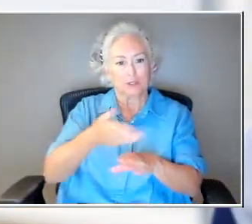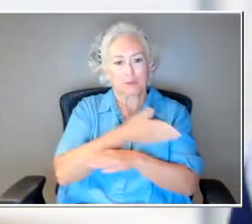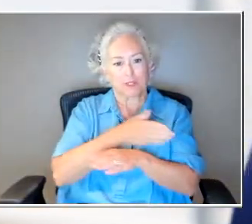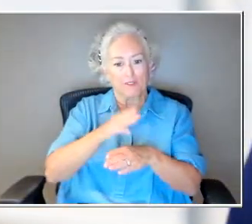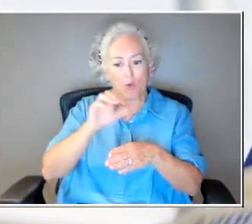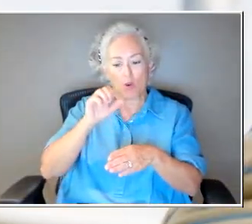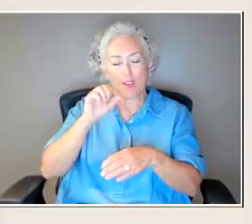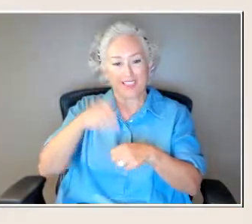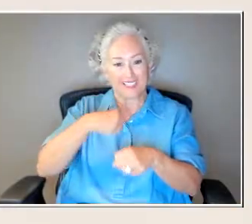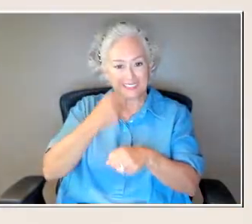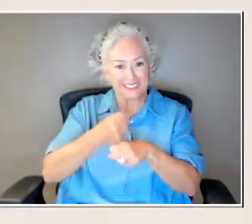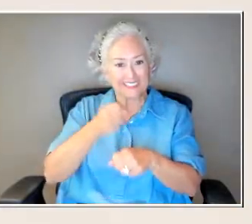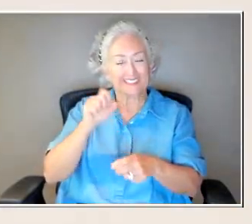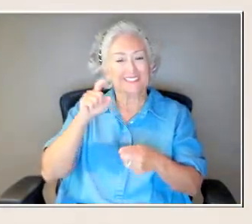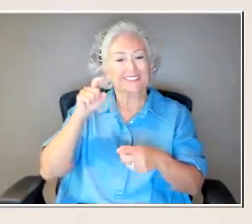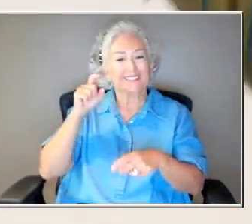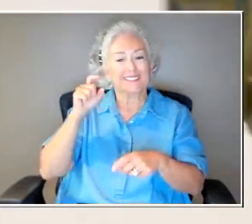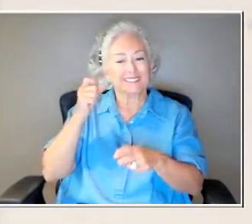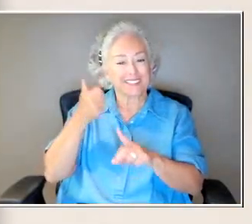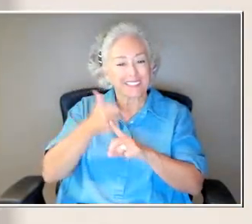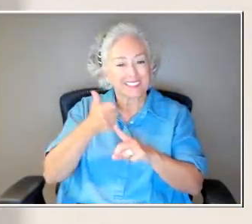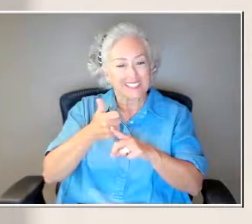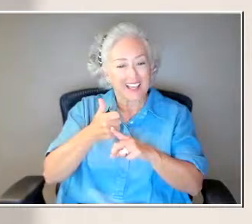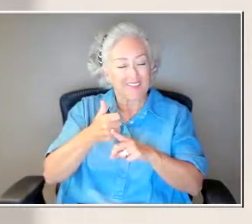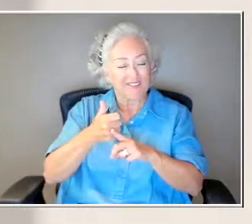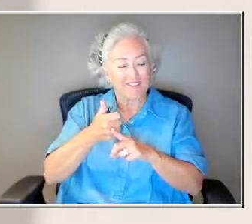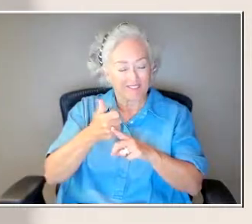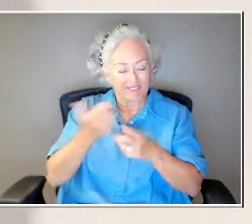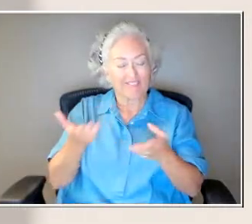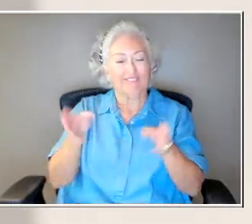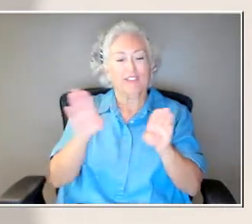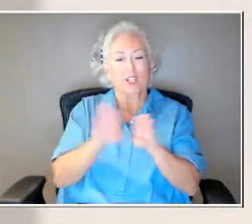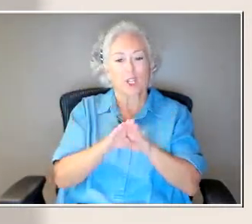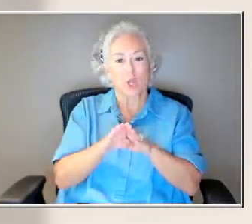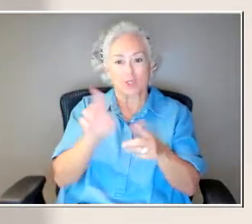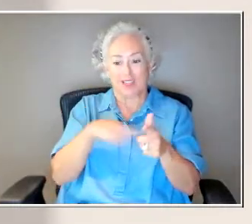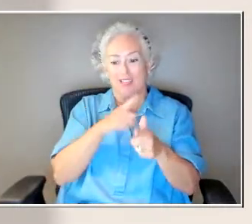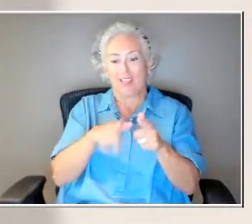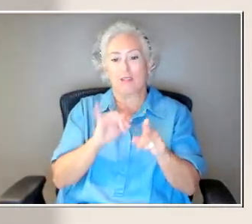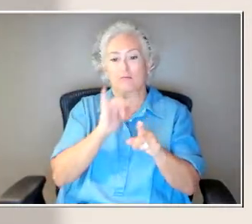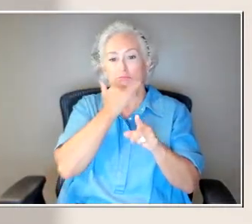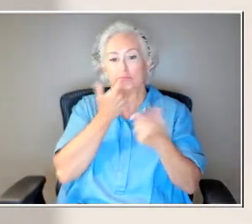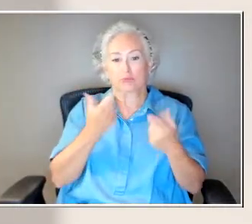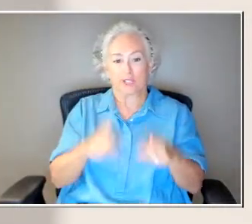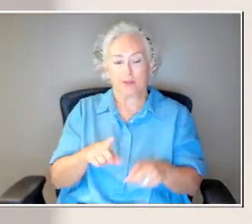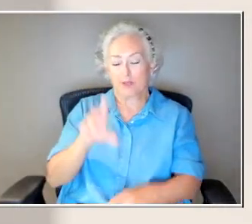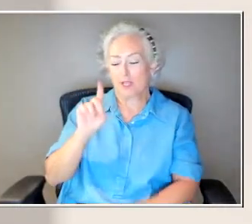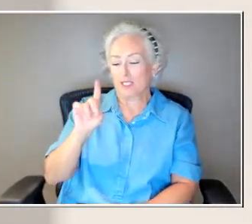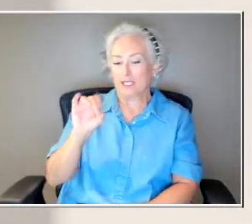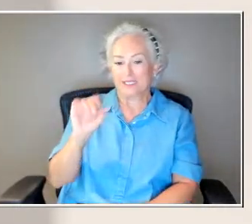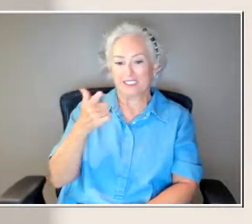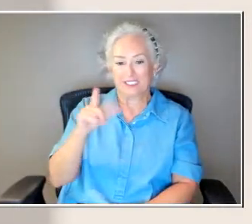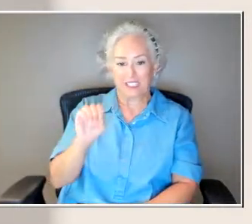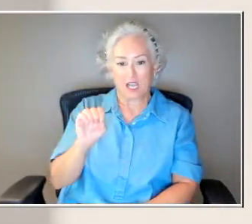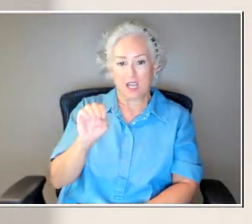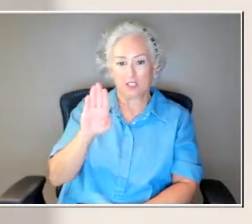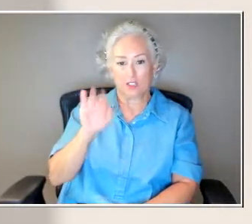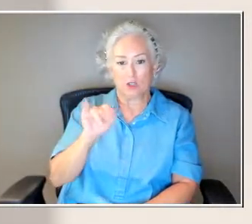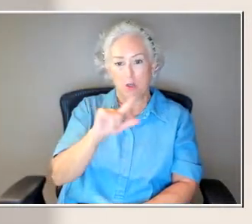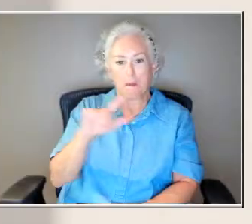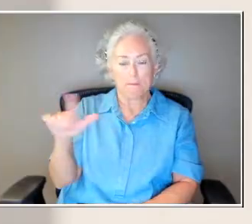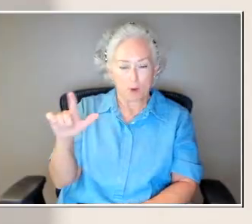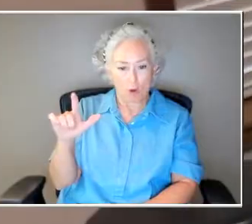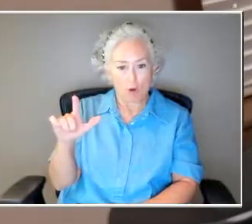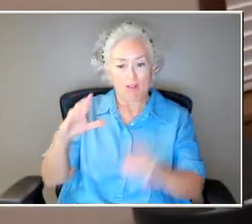However, fate threw another curveball his way during a dodgeball game in PE, resulting in a fall that injured